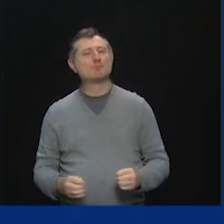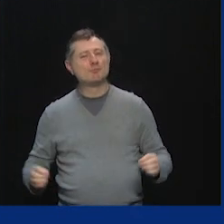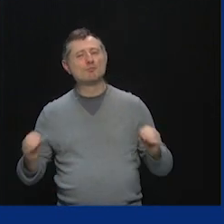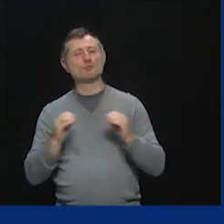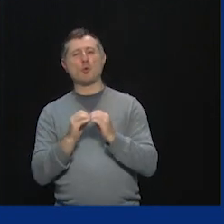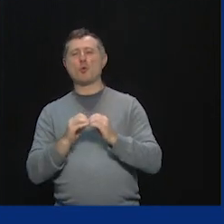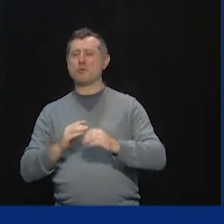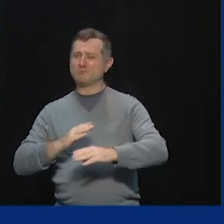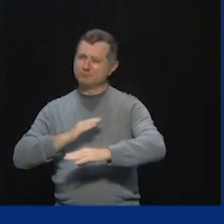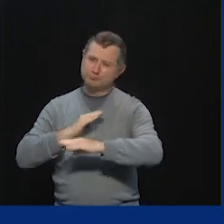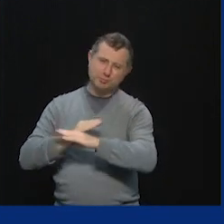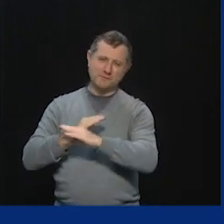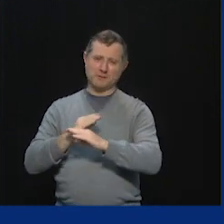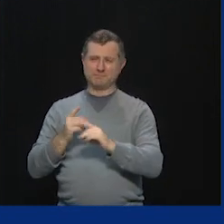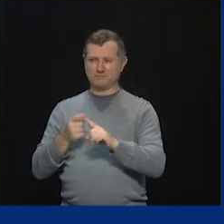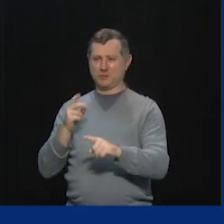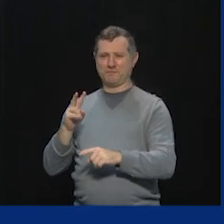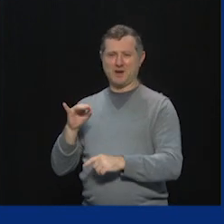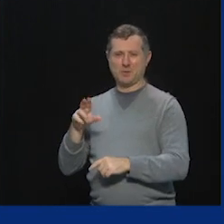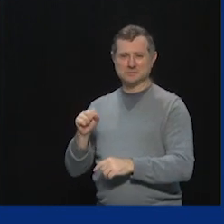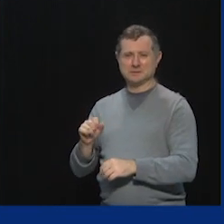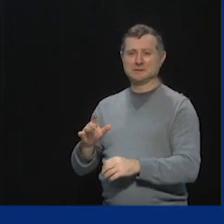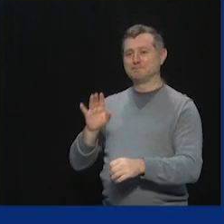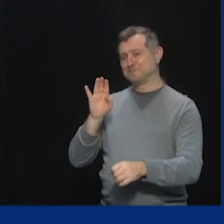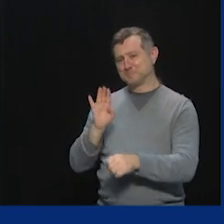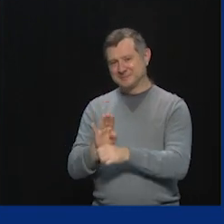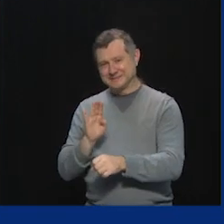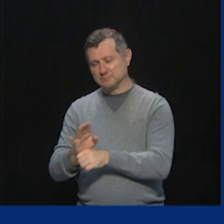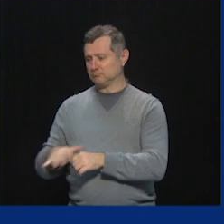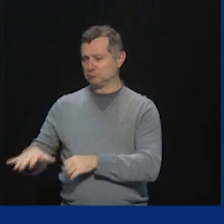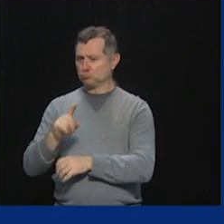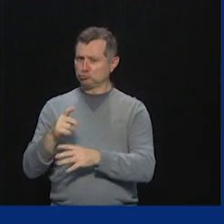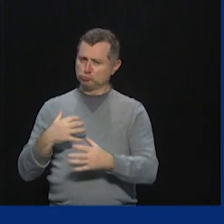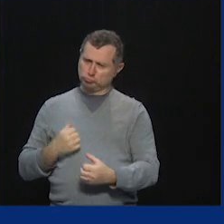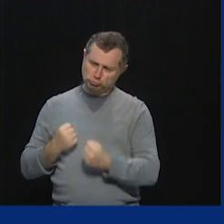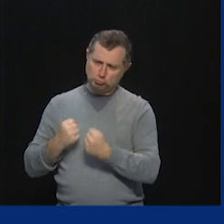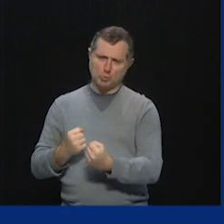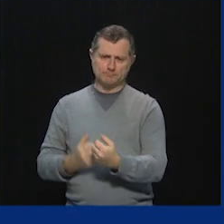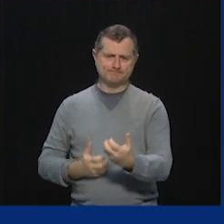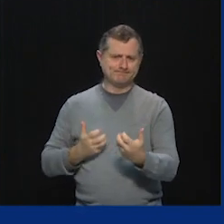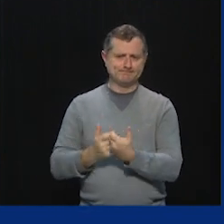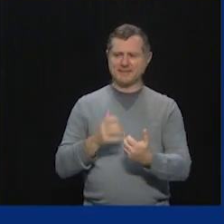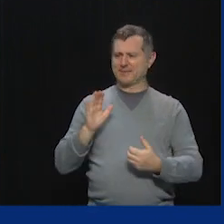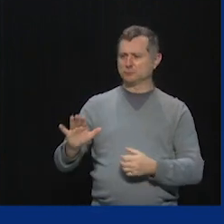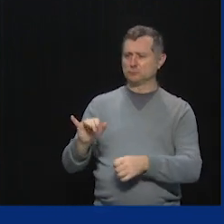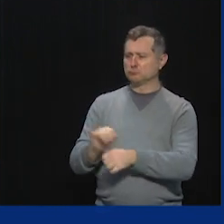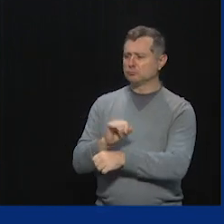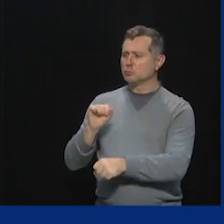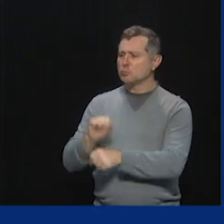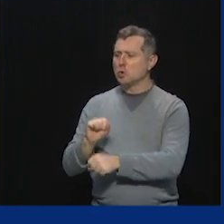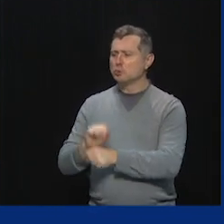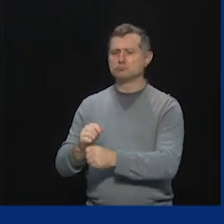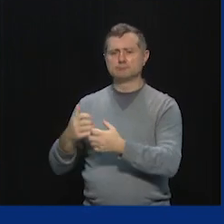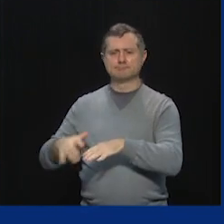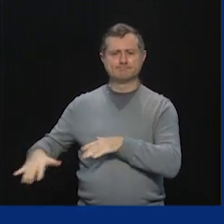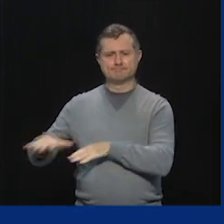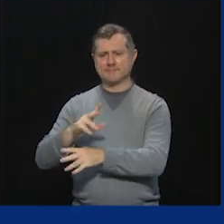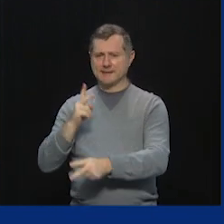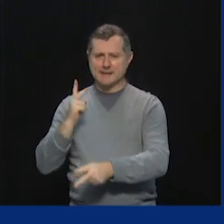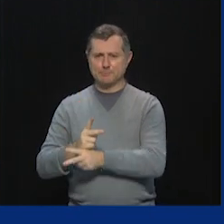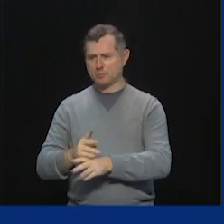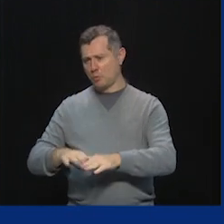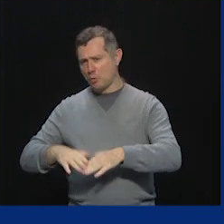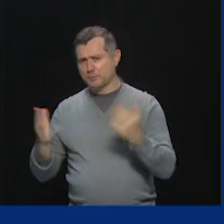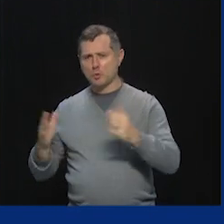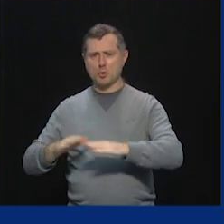businesses with robust, industry-specific safety protocols to stop the spread and keep our states open. And that's exactly what the New York HERO